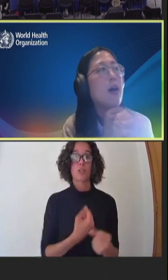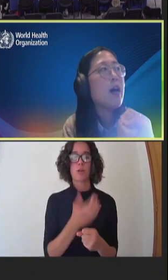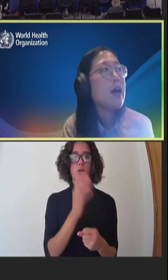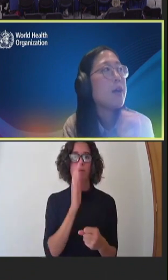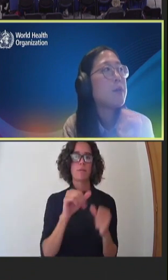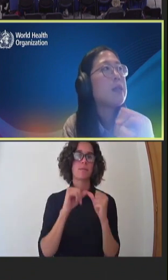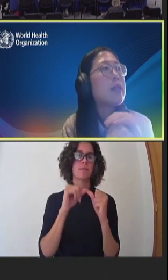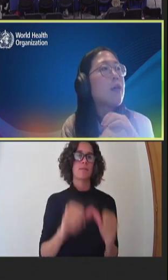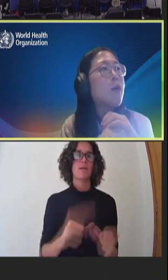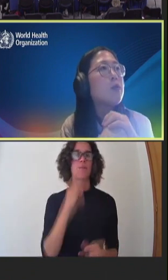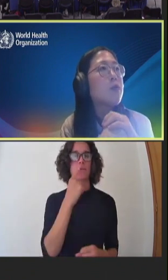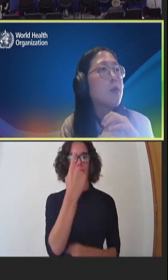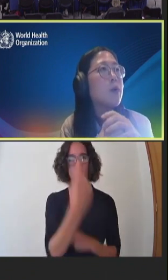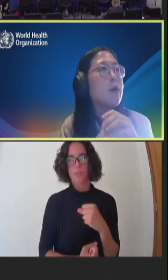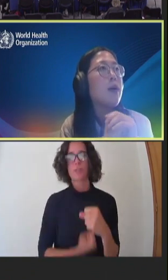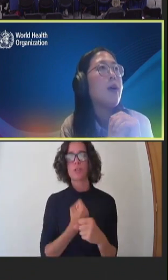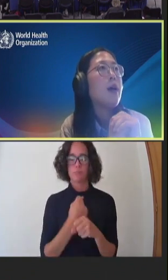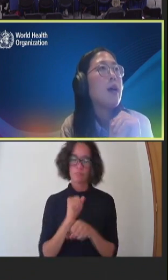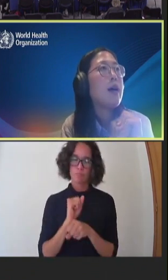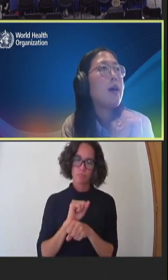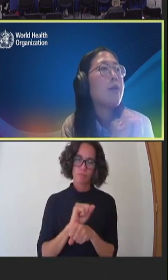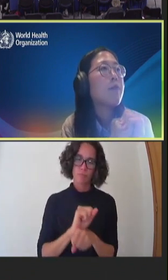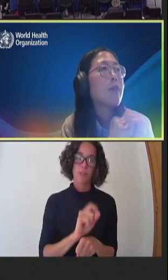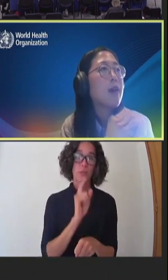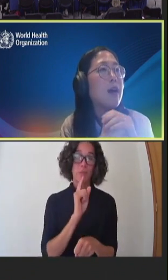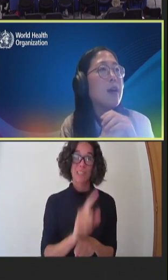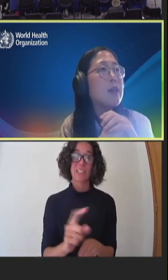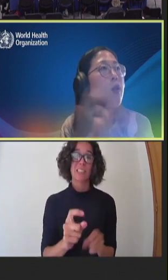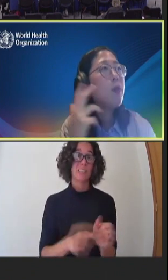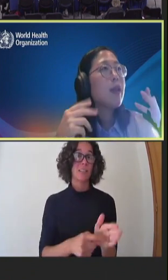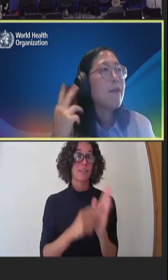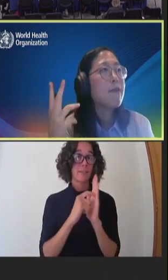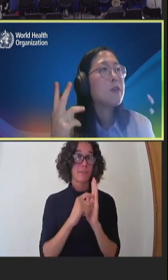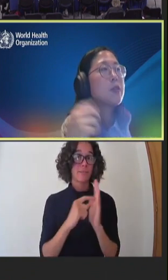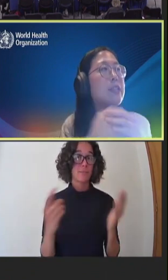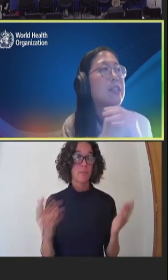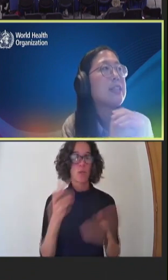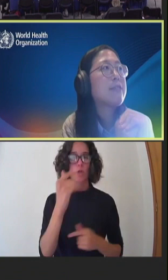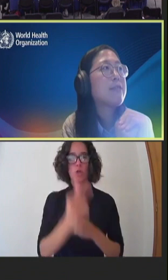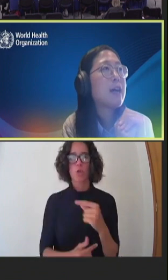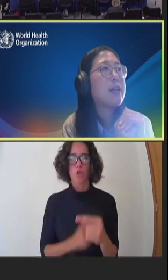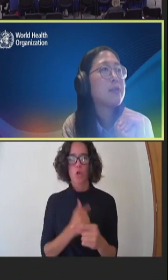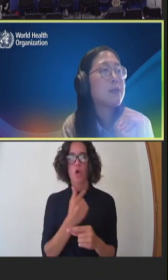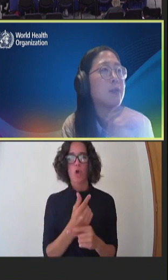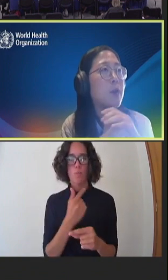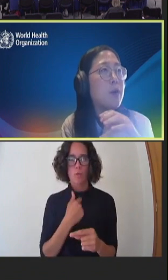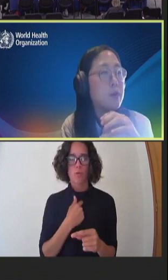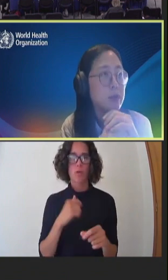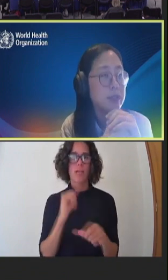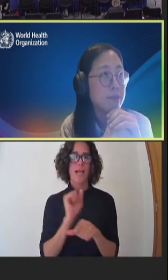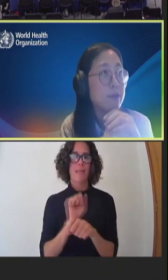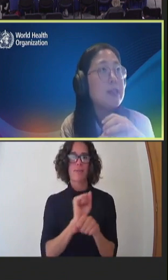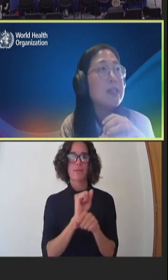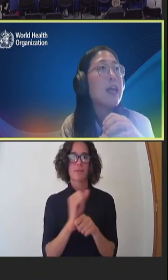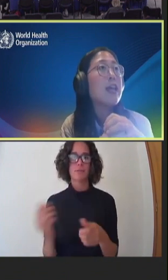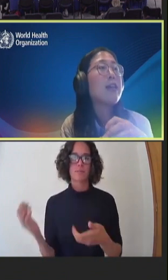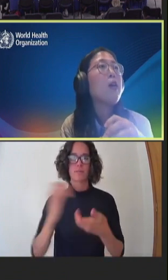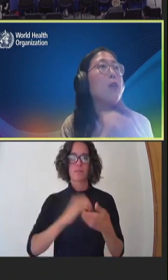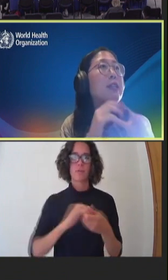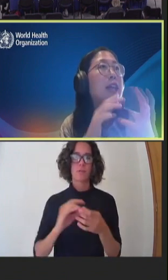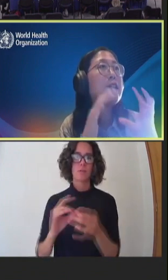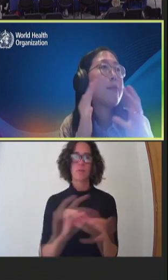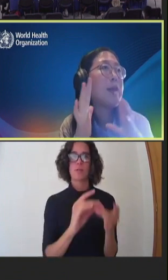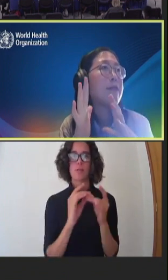effort, really calls for global efforts to intensify this efforts